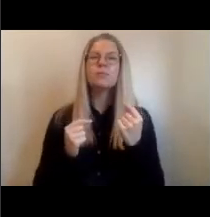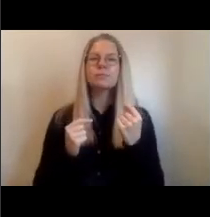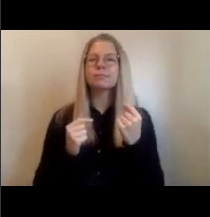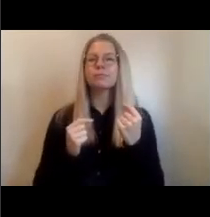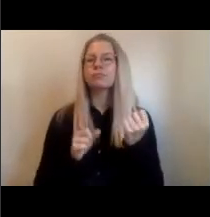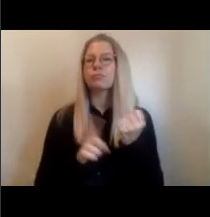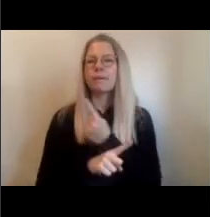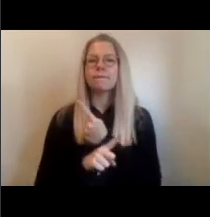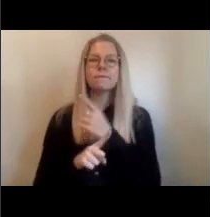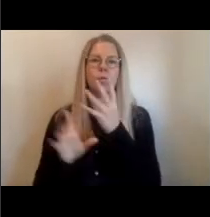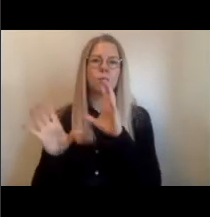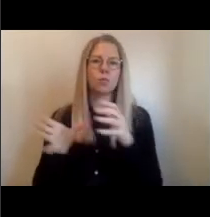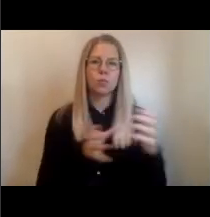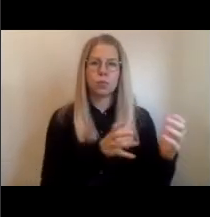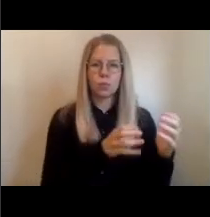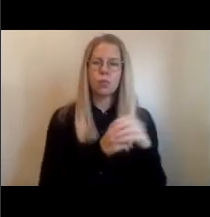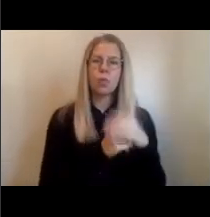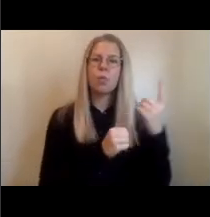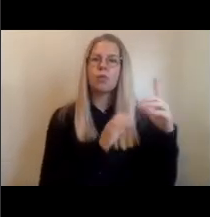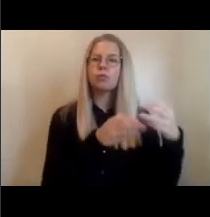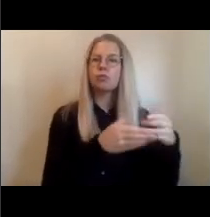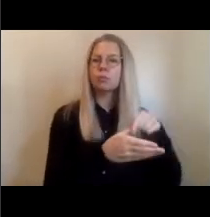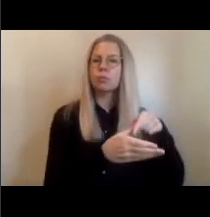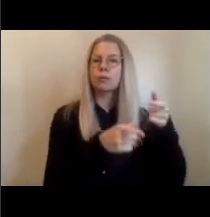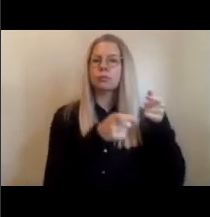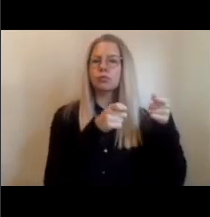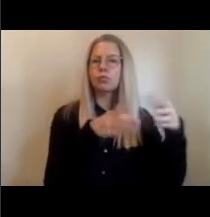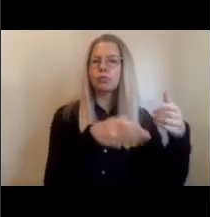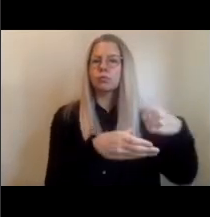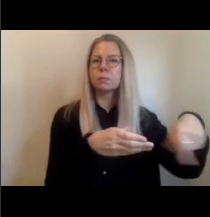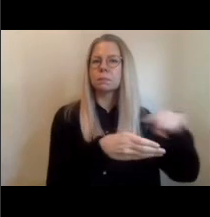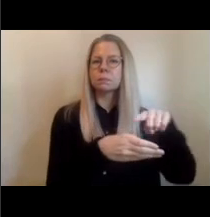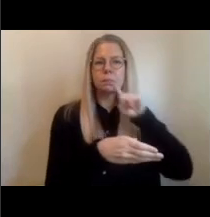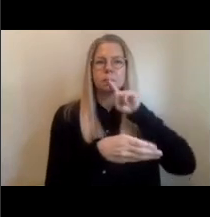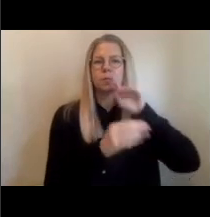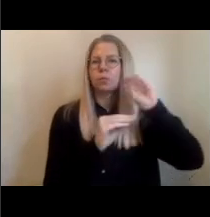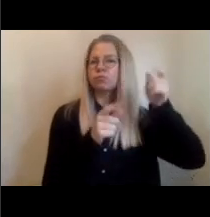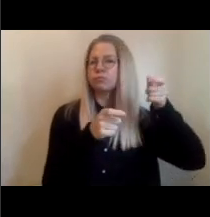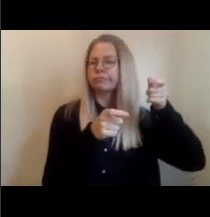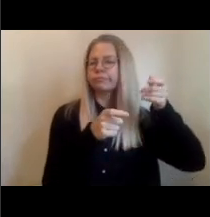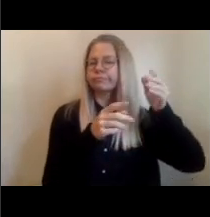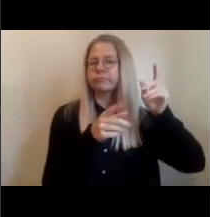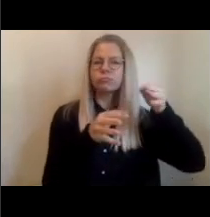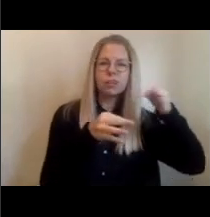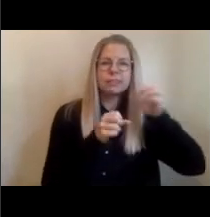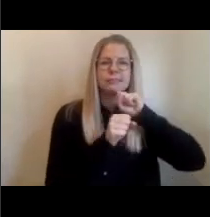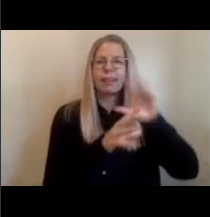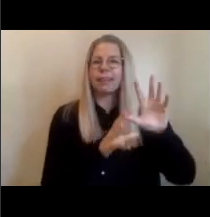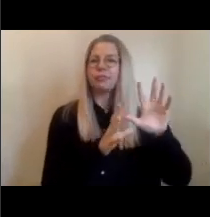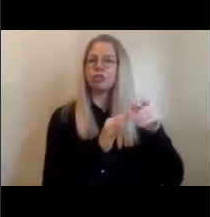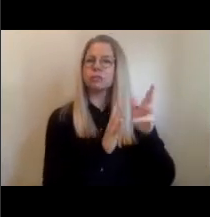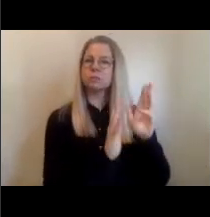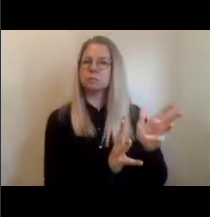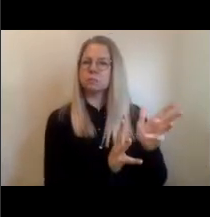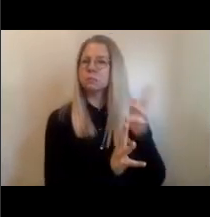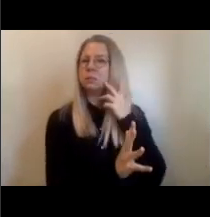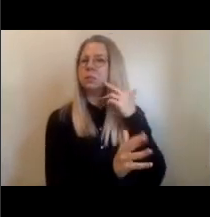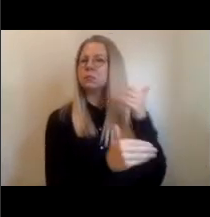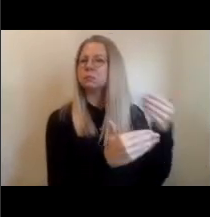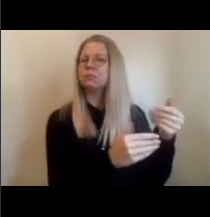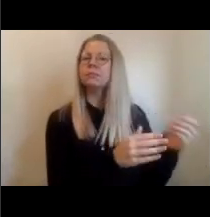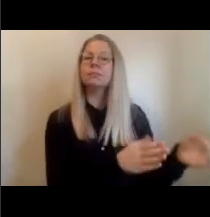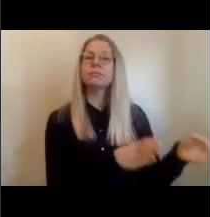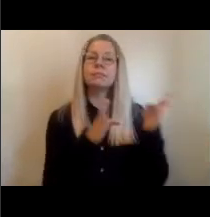was a passive control. They didn't give them any instructions and they just waited to see how much exercise they do. Another group was randomized to doing some volunteer